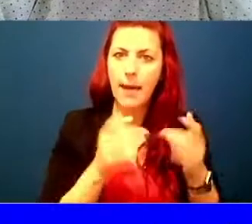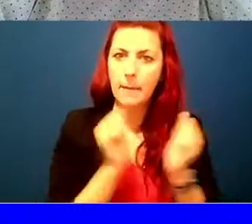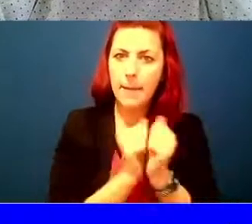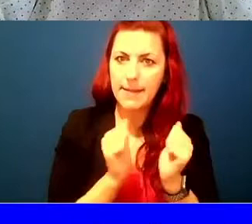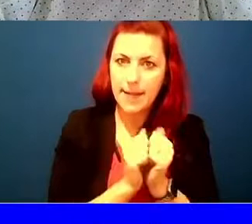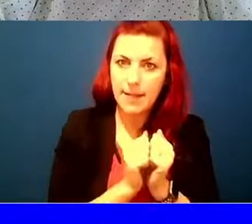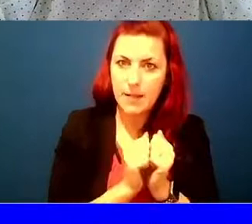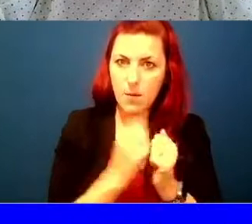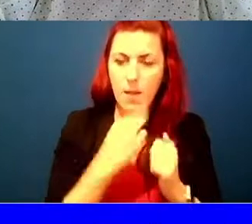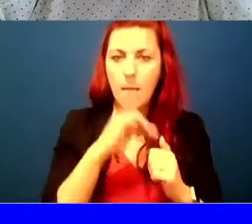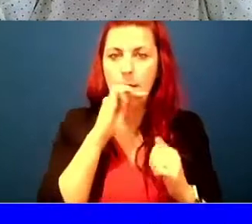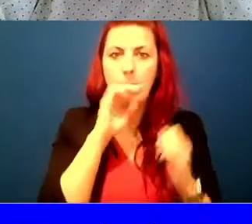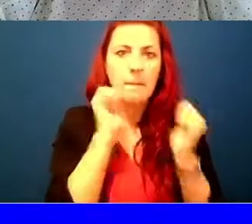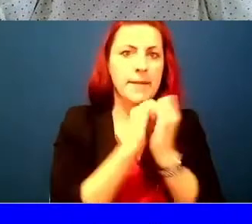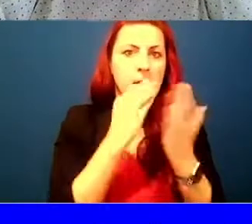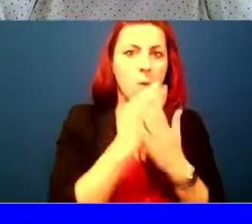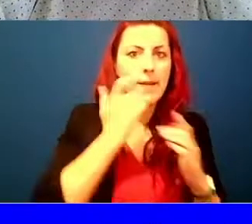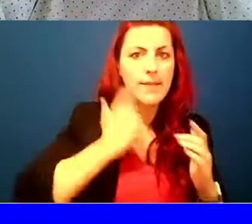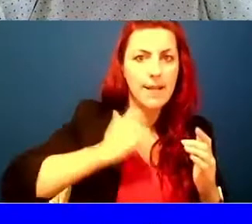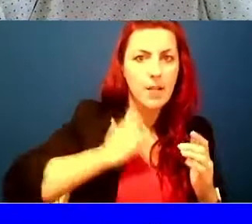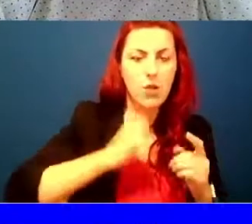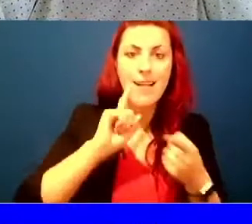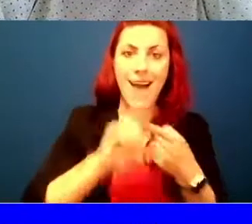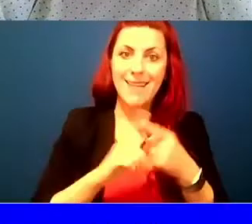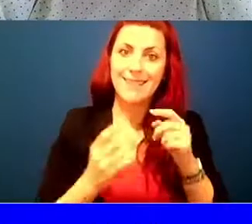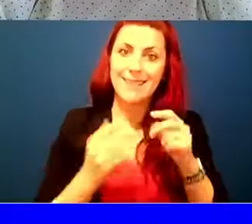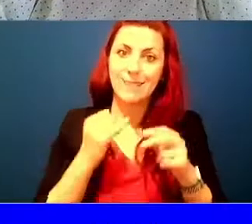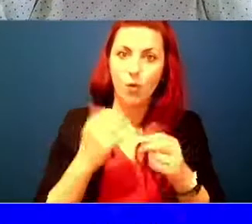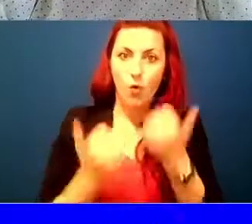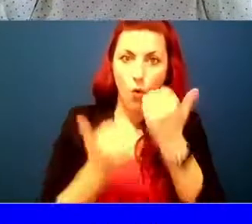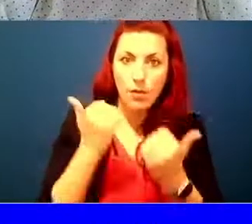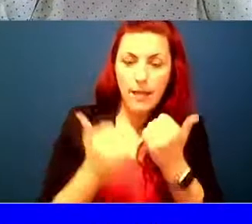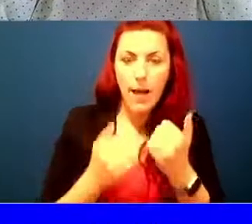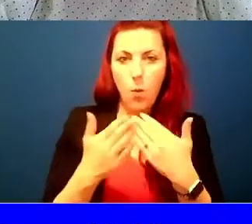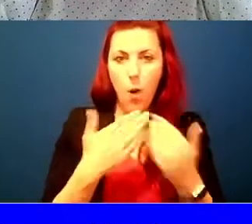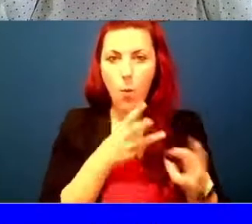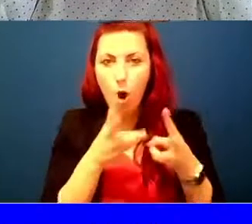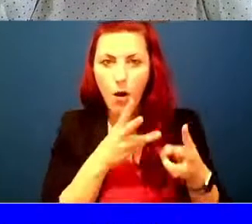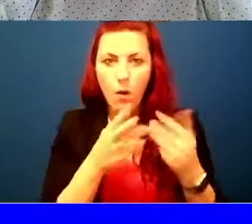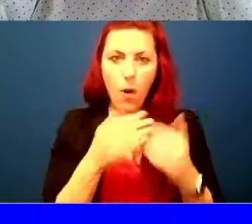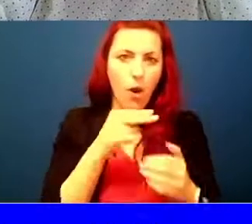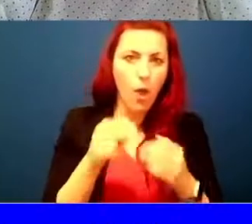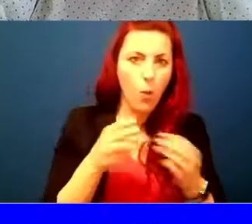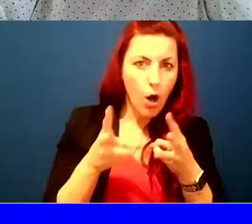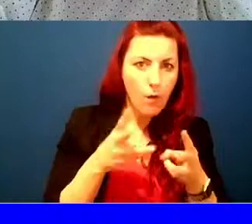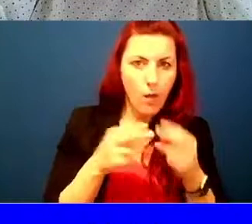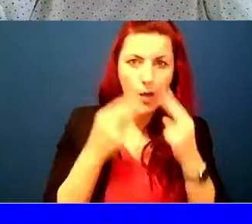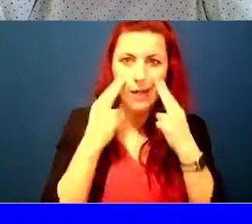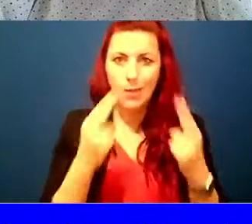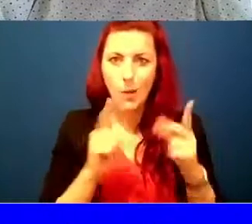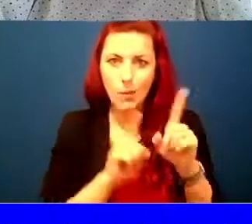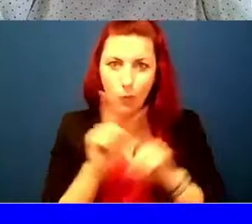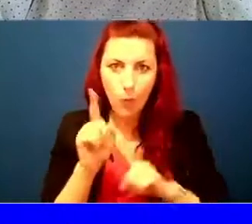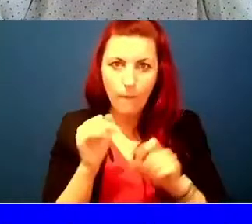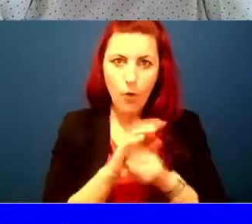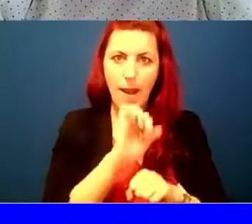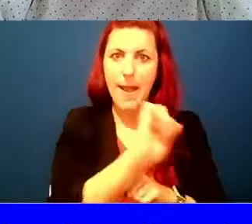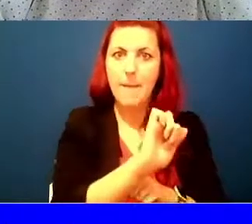will be meetings with his solicitor and also his appearances, and what works, what doesn't work, what needs to be in place for him around